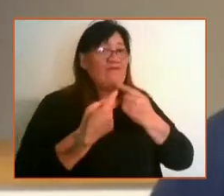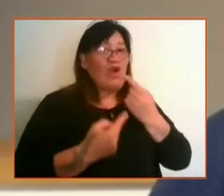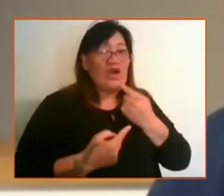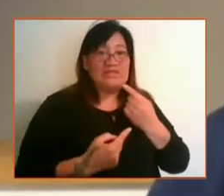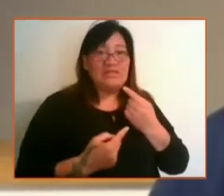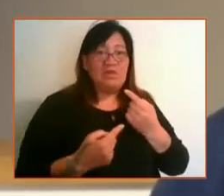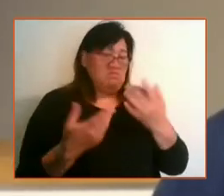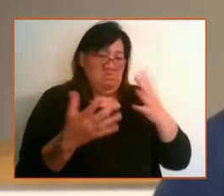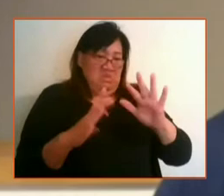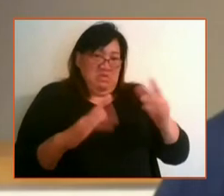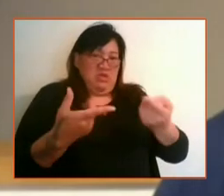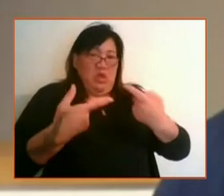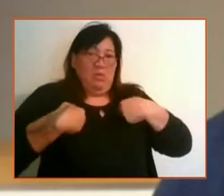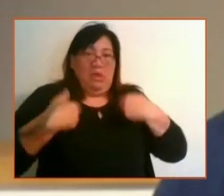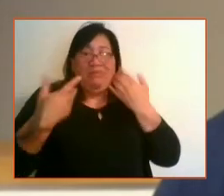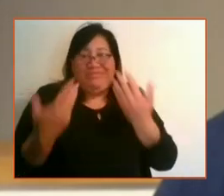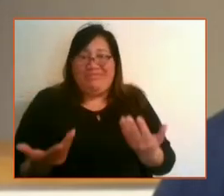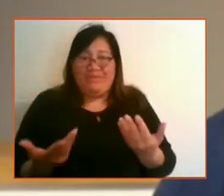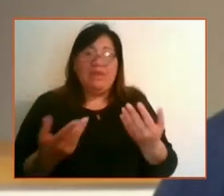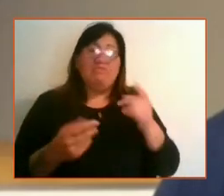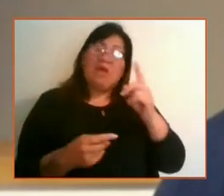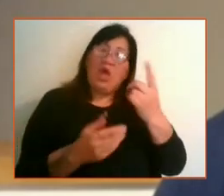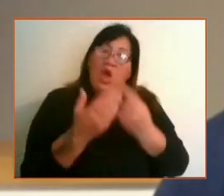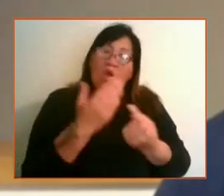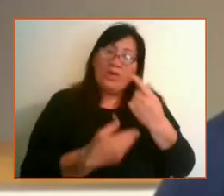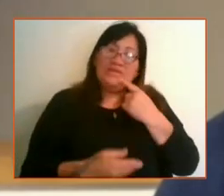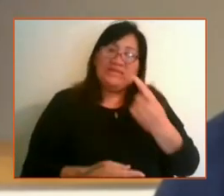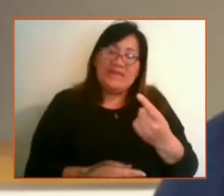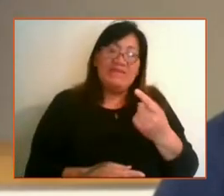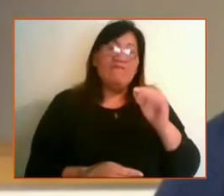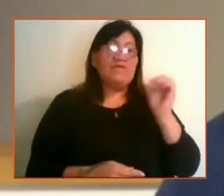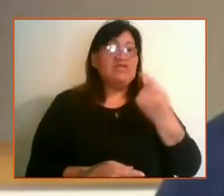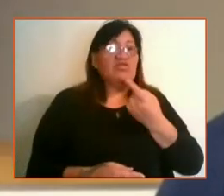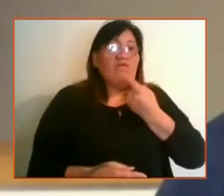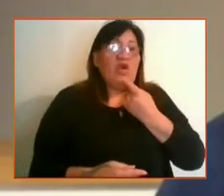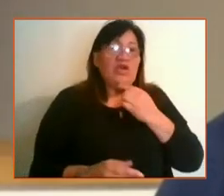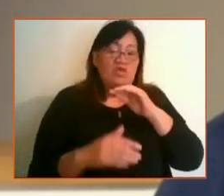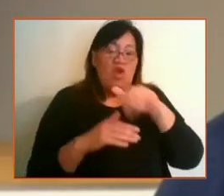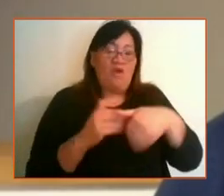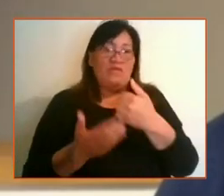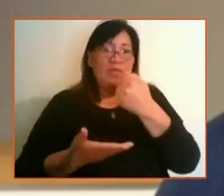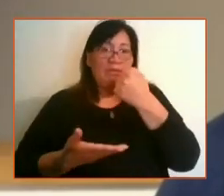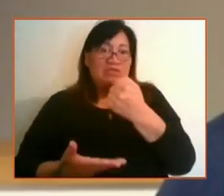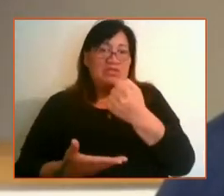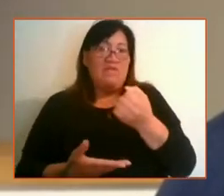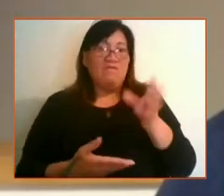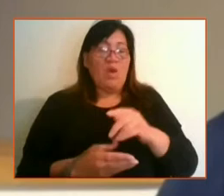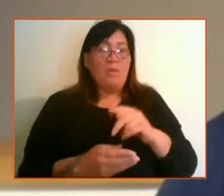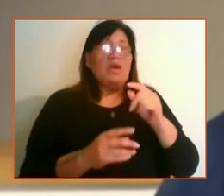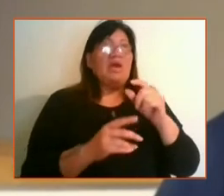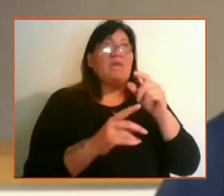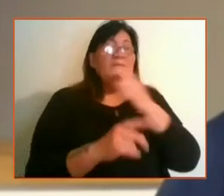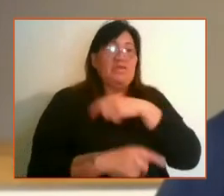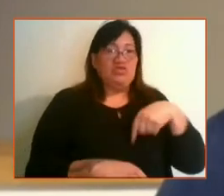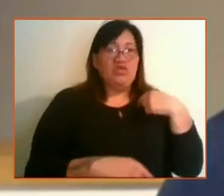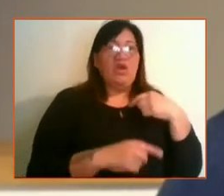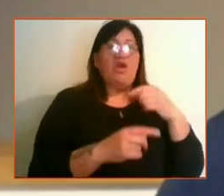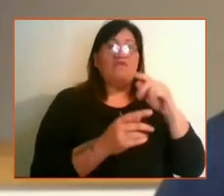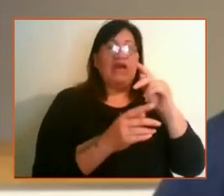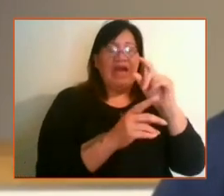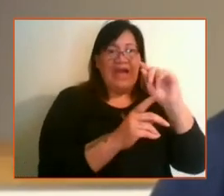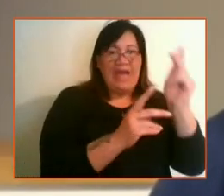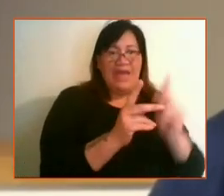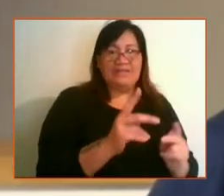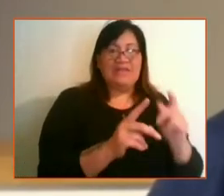told me, because except that there'd been advice around the budget process from Ministry of Culture and Heritage. Any